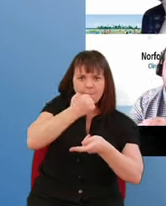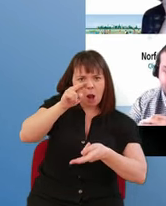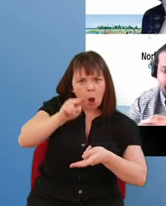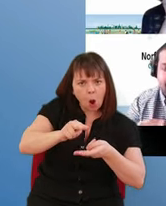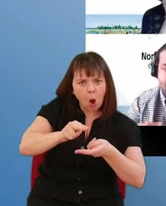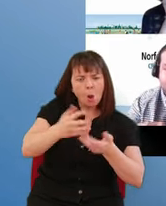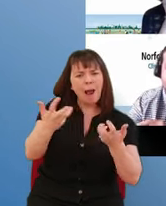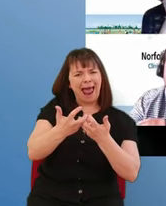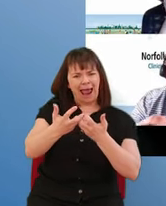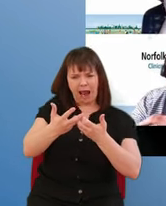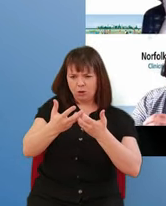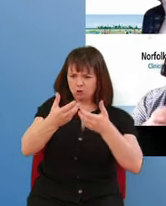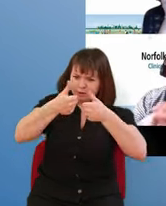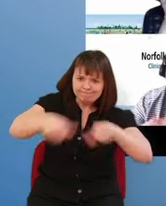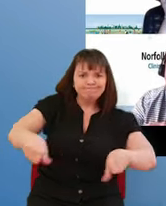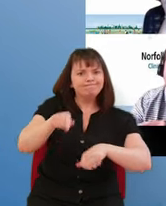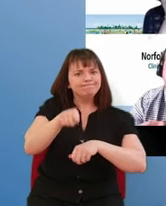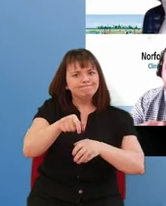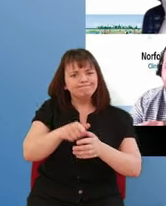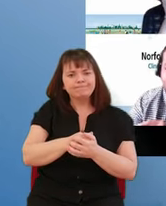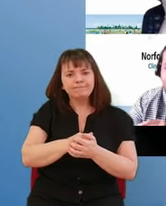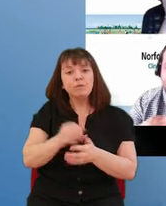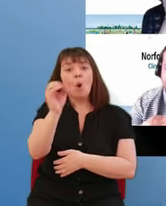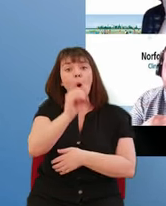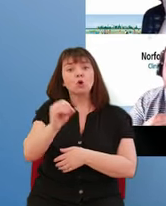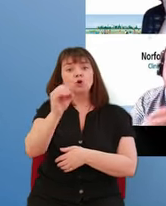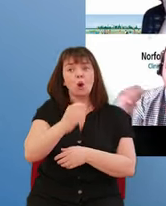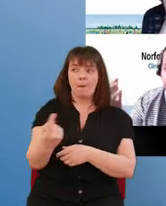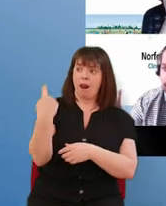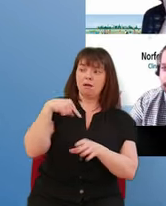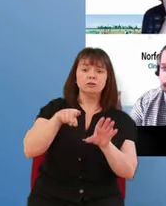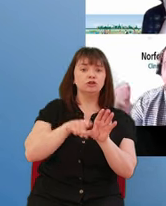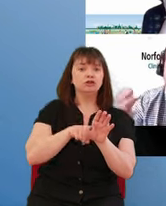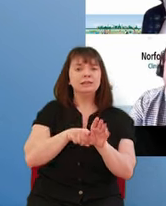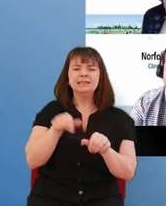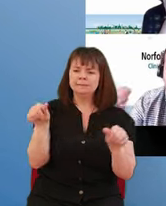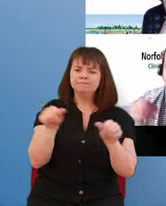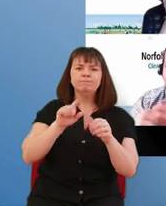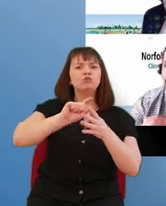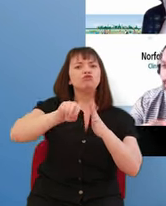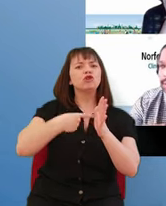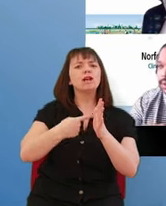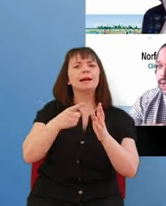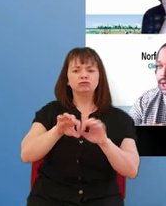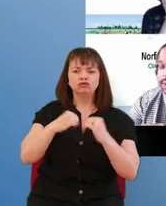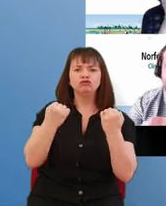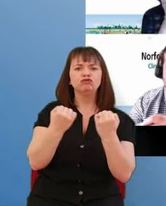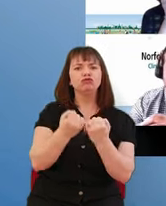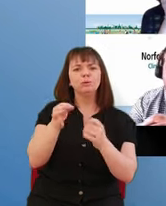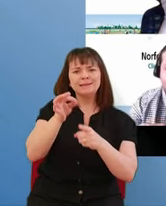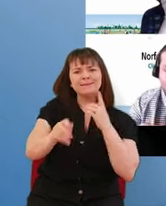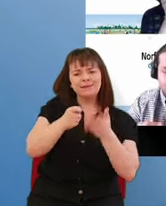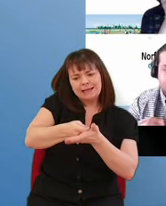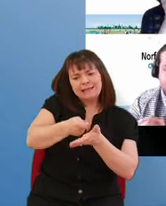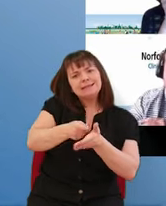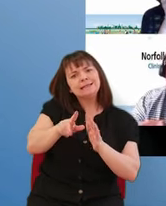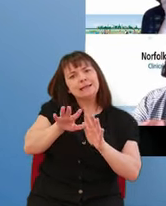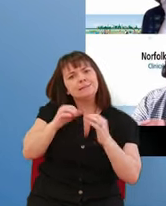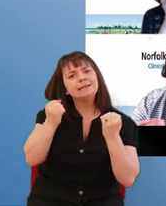partnership with the mental health commissioning team to actually look at this collaboratively across the two organizations, if you will. We've also got